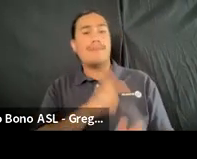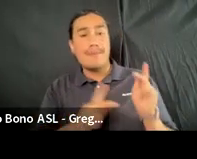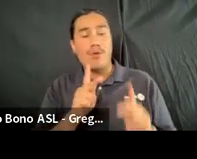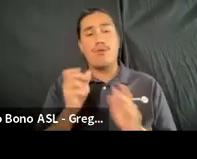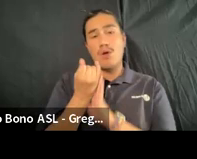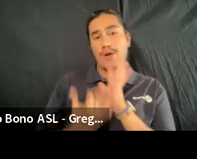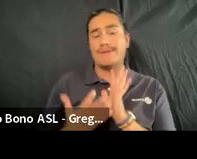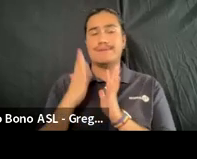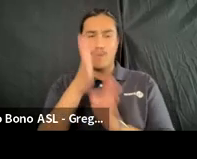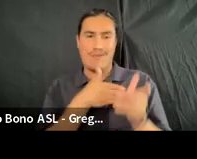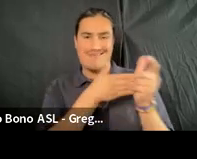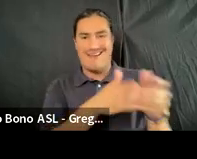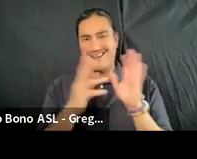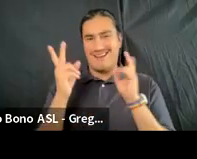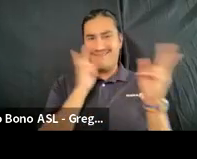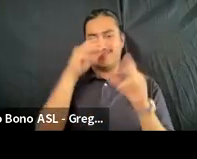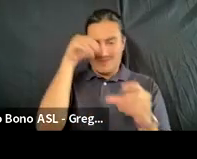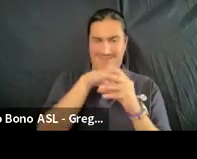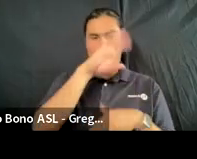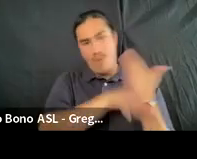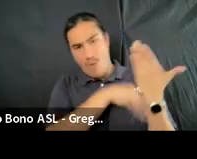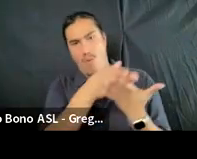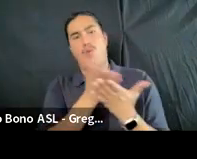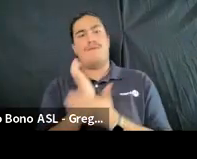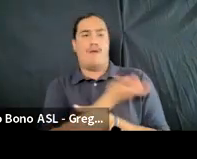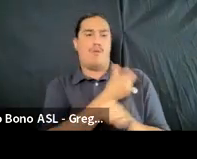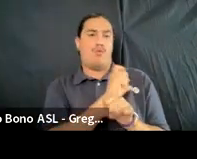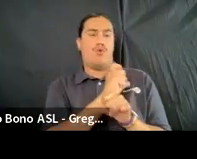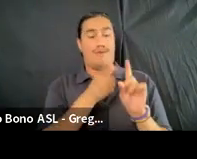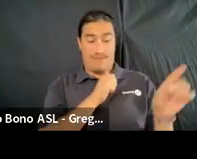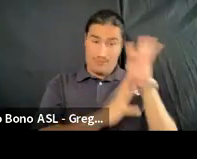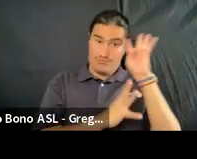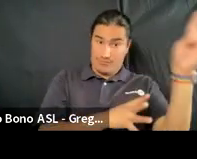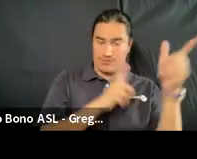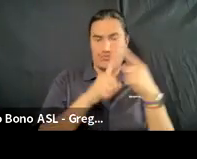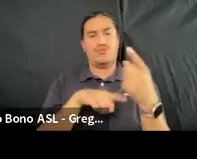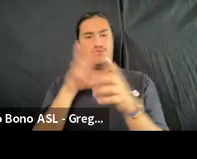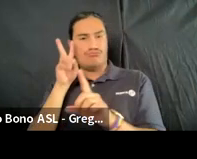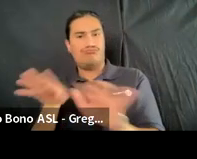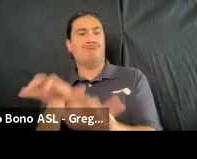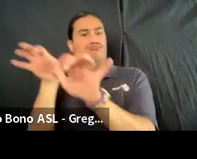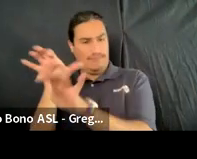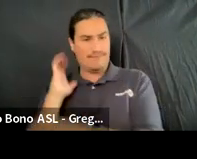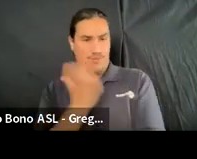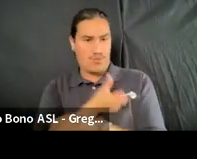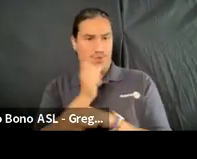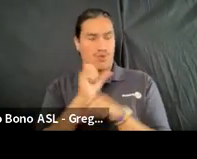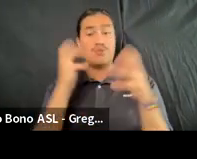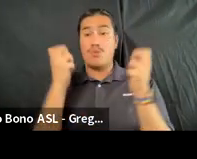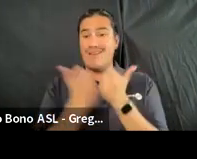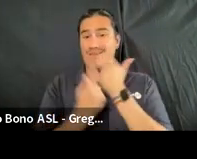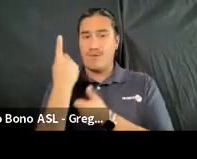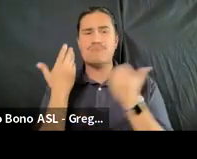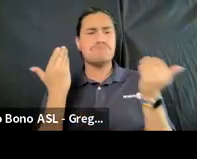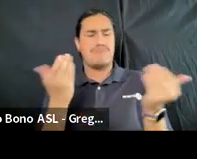that should guide us and be visible in all aspects of our work, from the creation of it to the implementation of it. So I just want everyone to take a